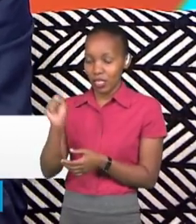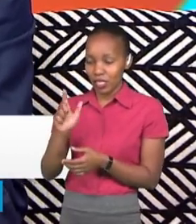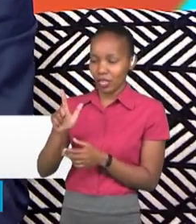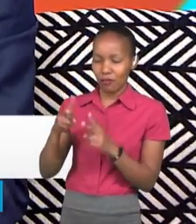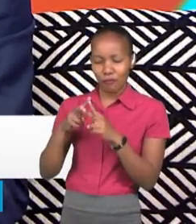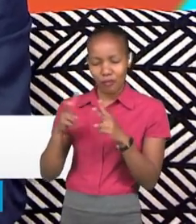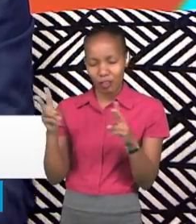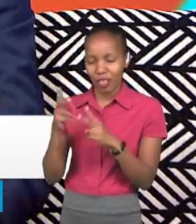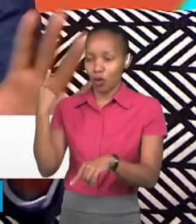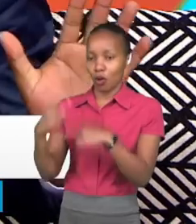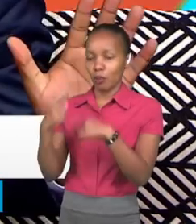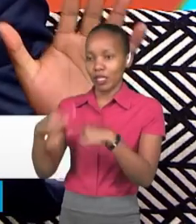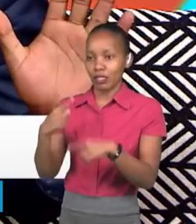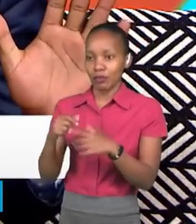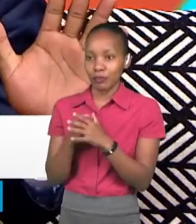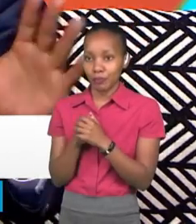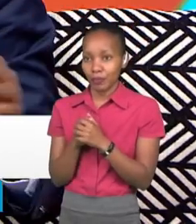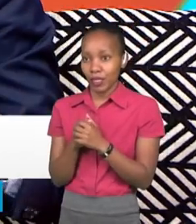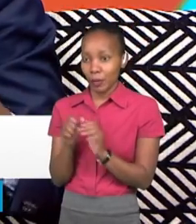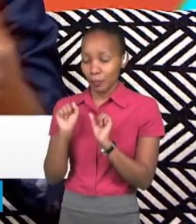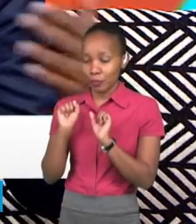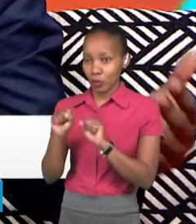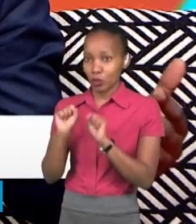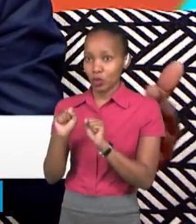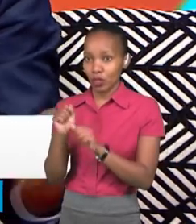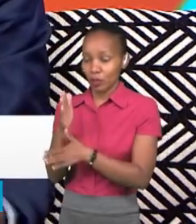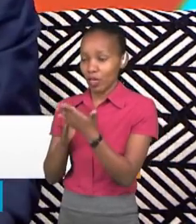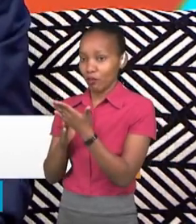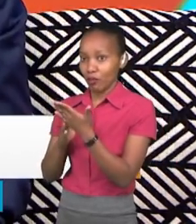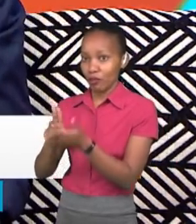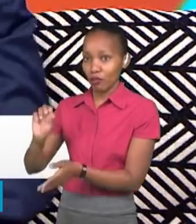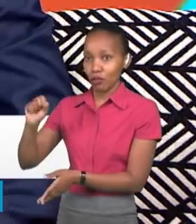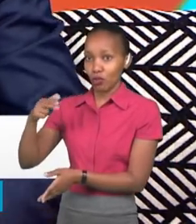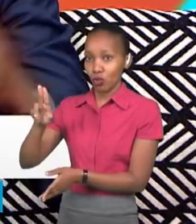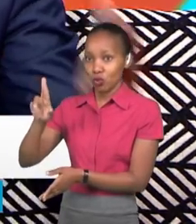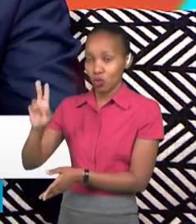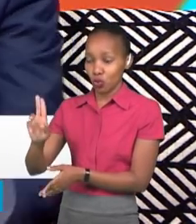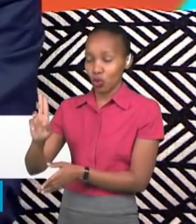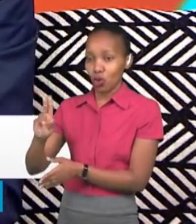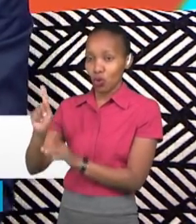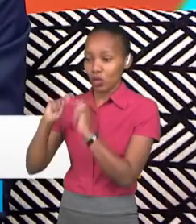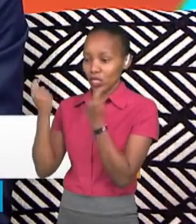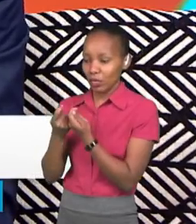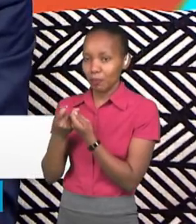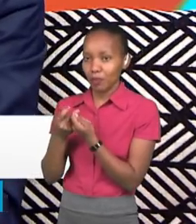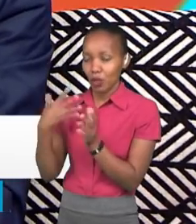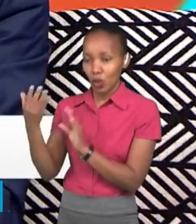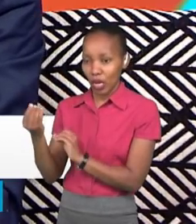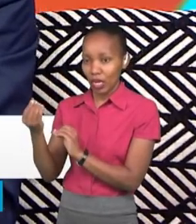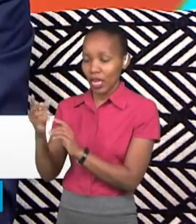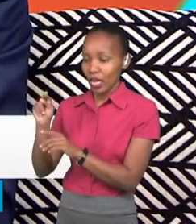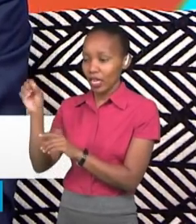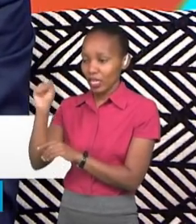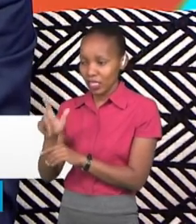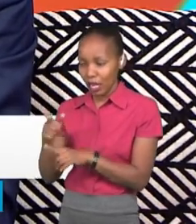competitive, by the way. No offense, but I can talk maybe on behalf of Ushuru. Like they yeah. went... to NSL, it's been very difficult for them to come back.